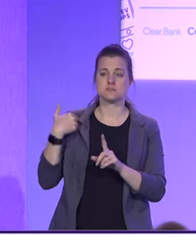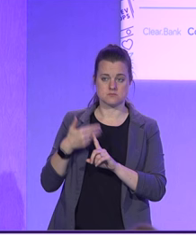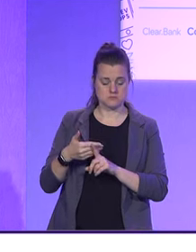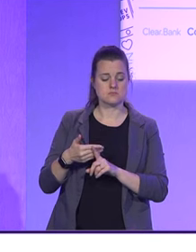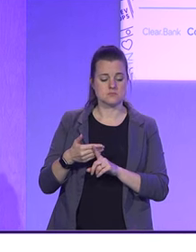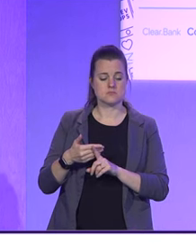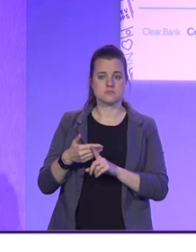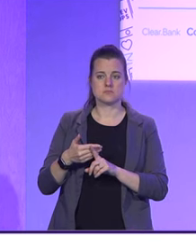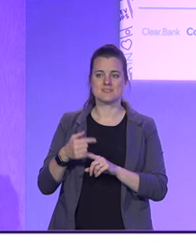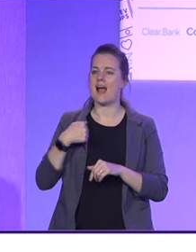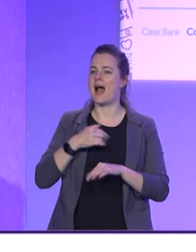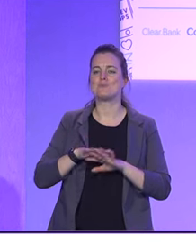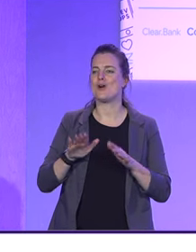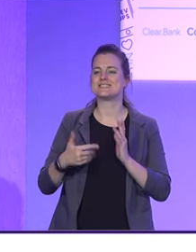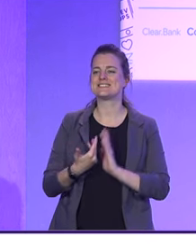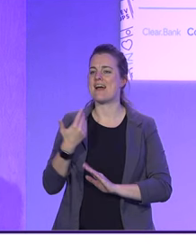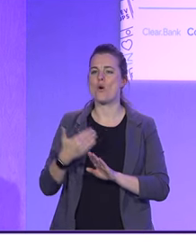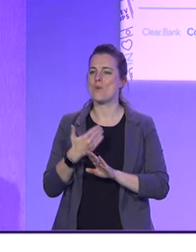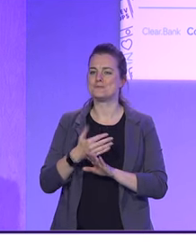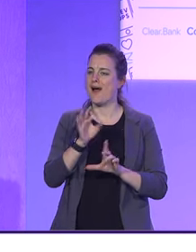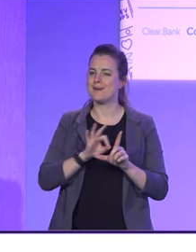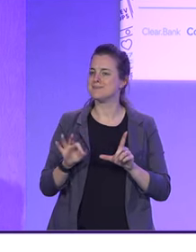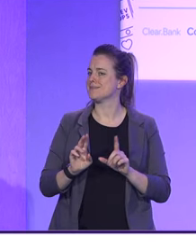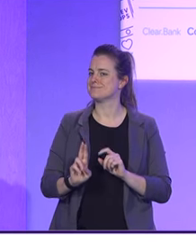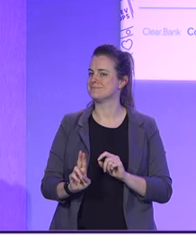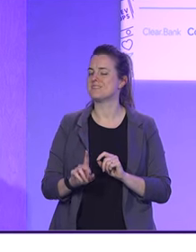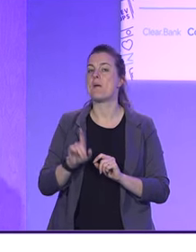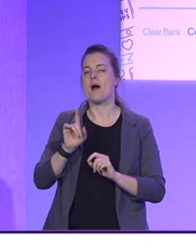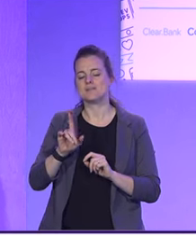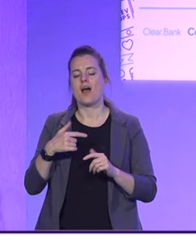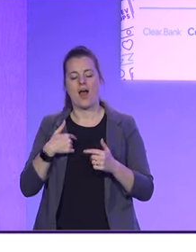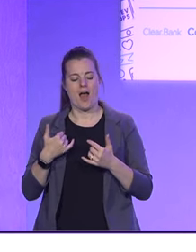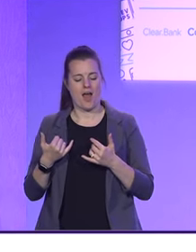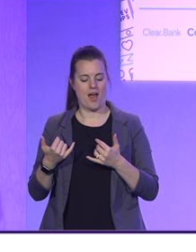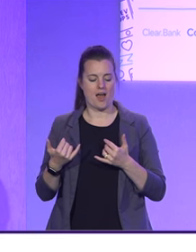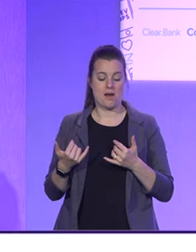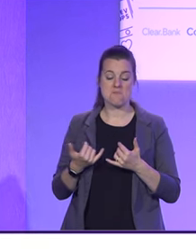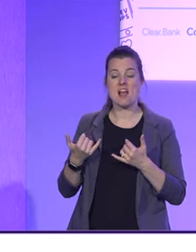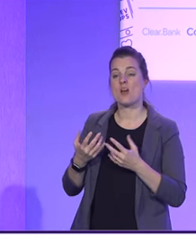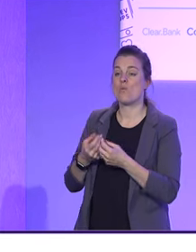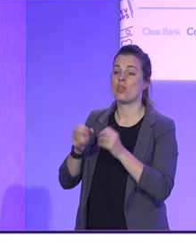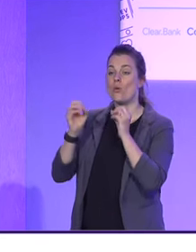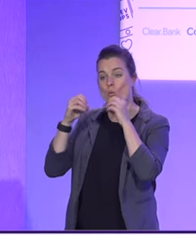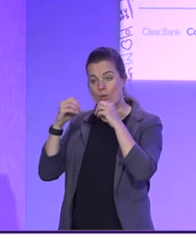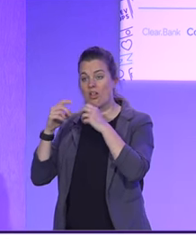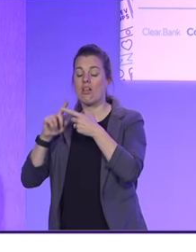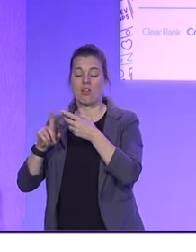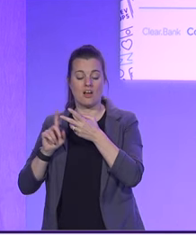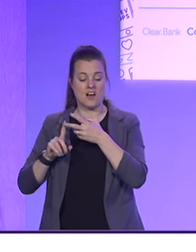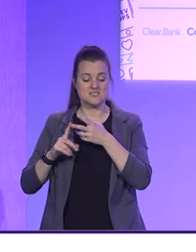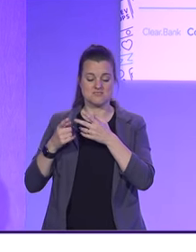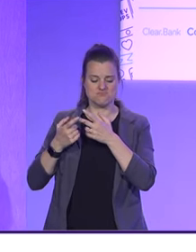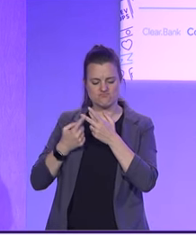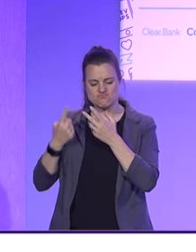I'm not a DevOps architect, but I know. I've been playing with your tools, like Terraform, Ansible, well,